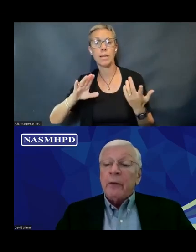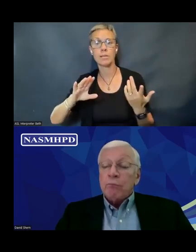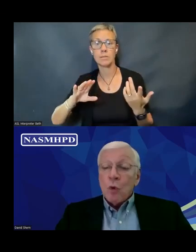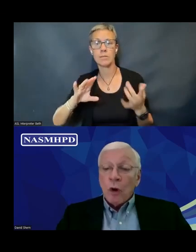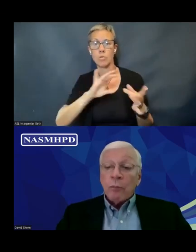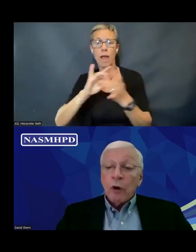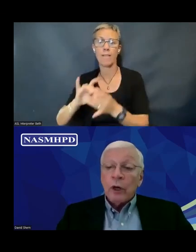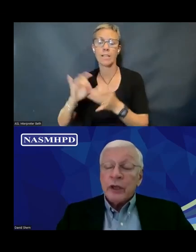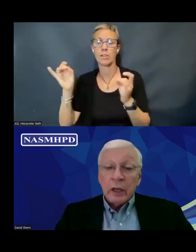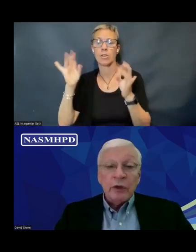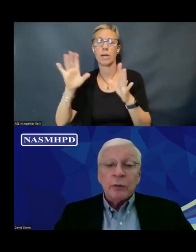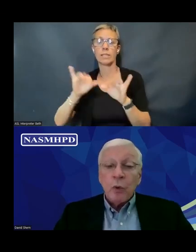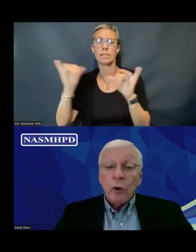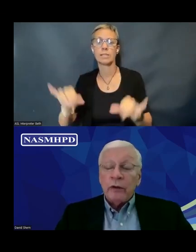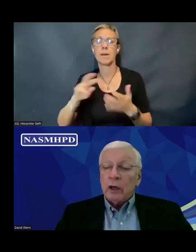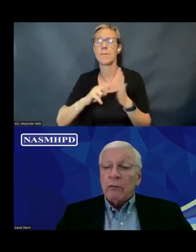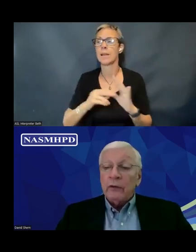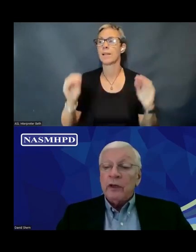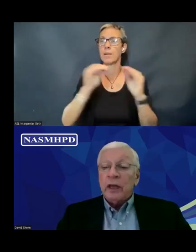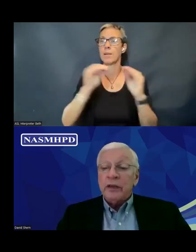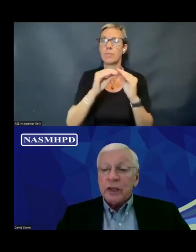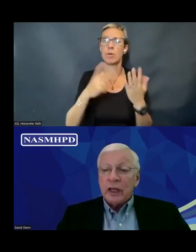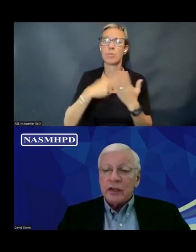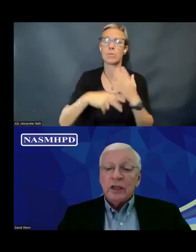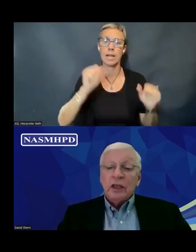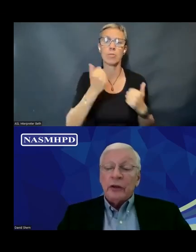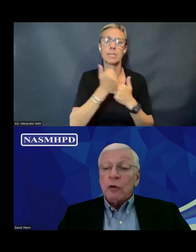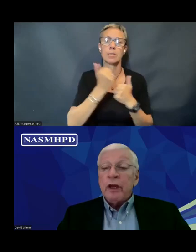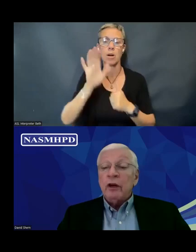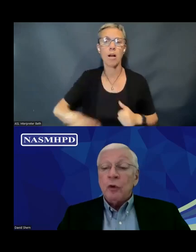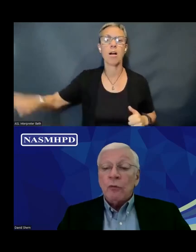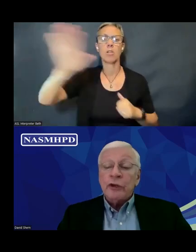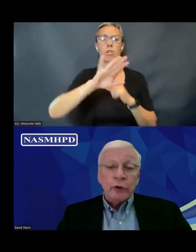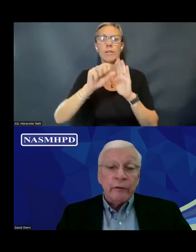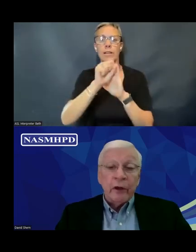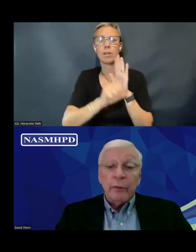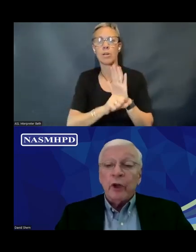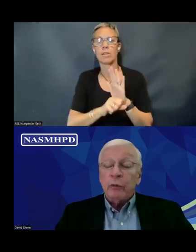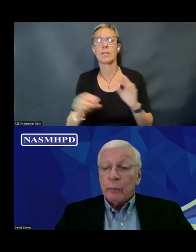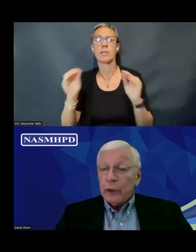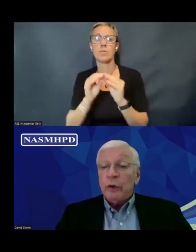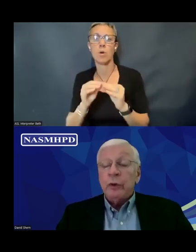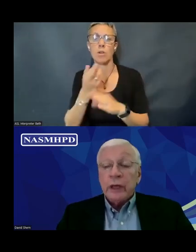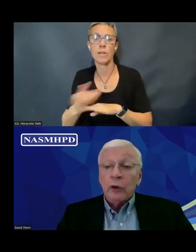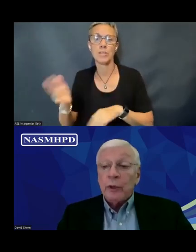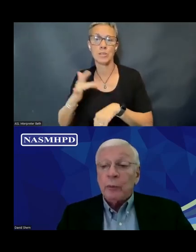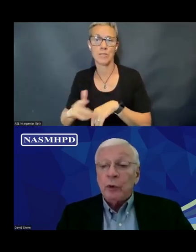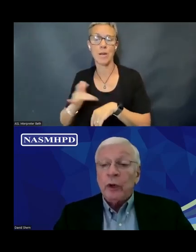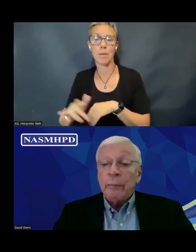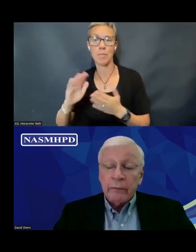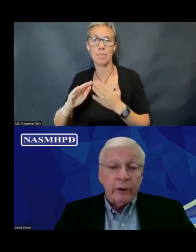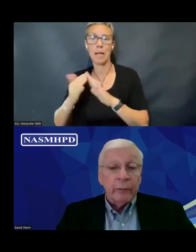that the more programs that can be supported around the United States, the greater your resource availability will be when you